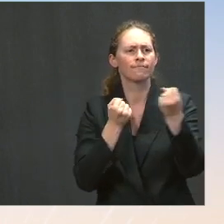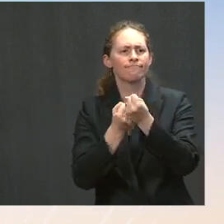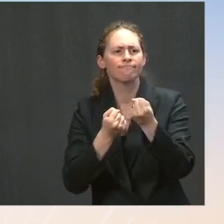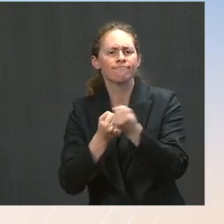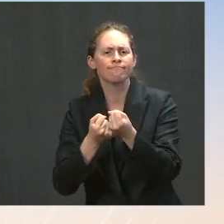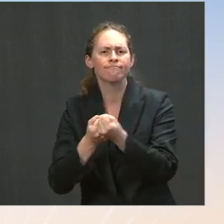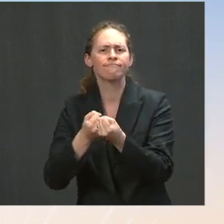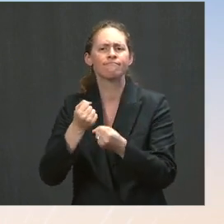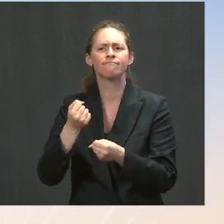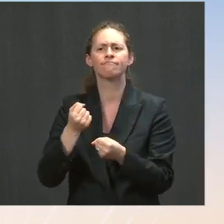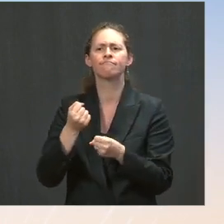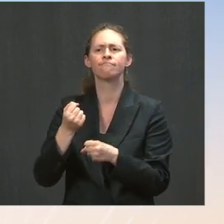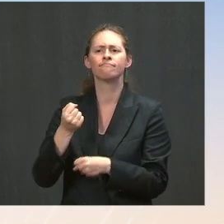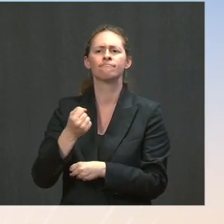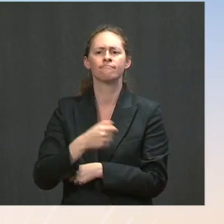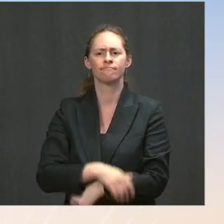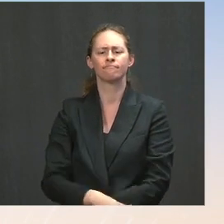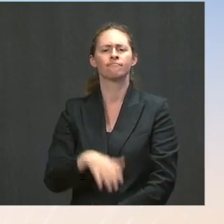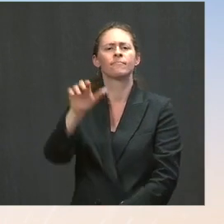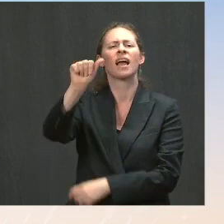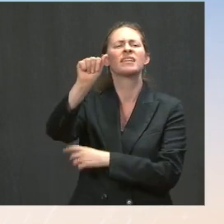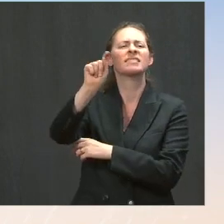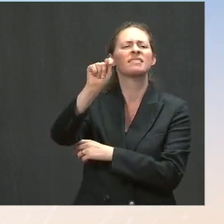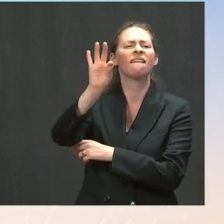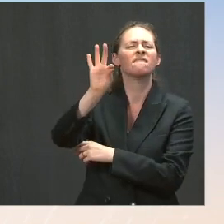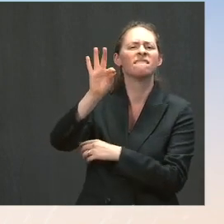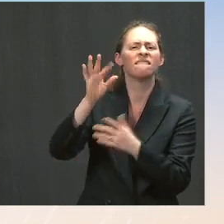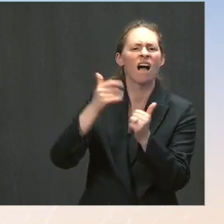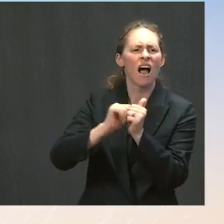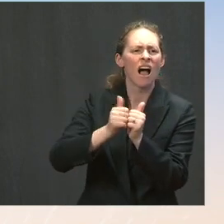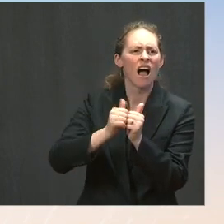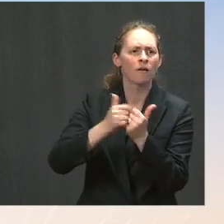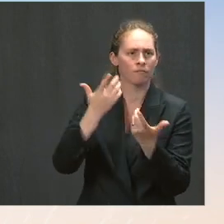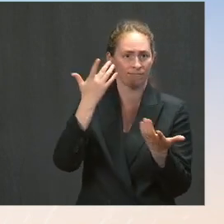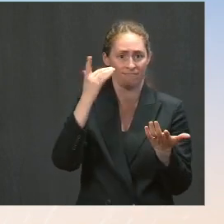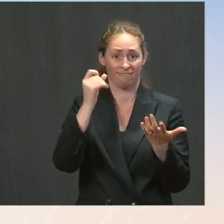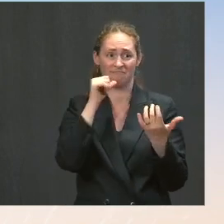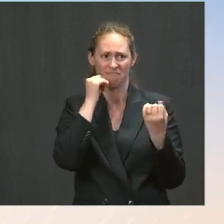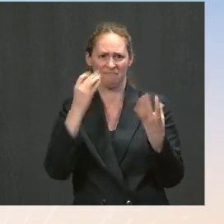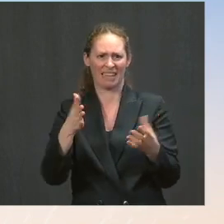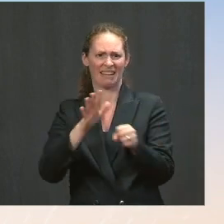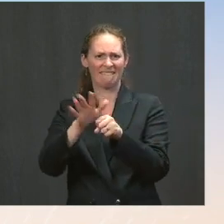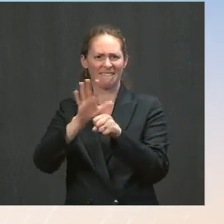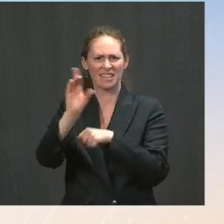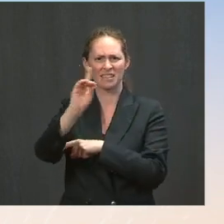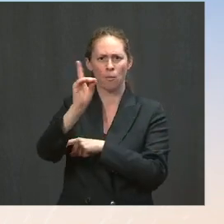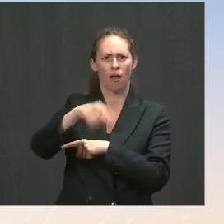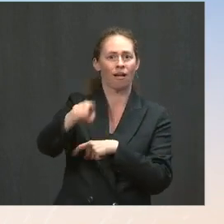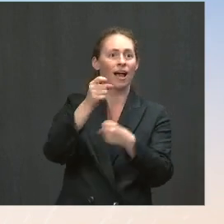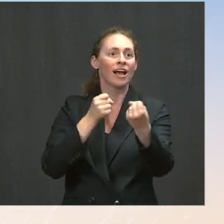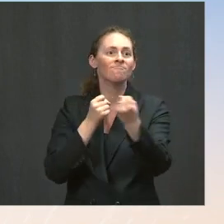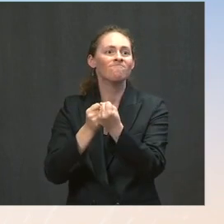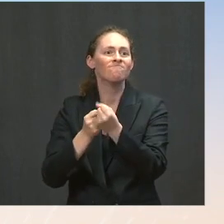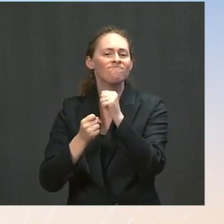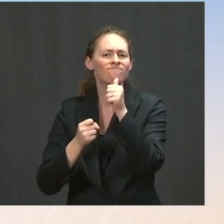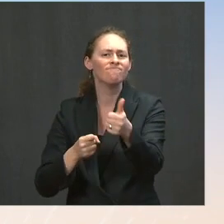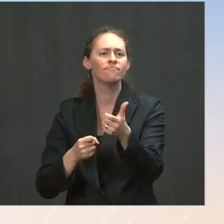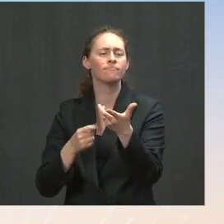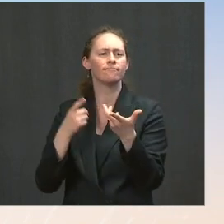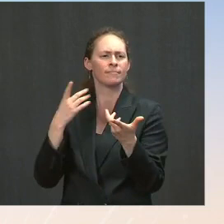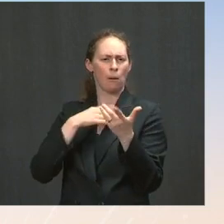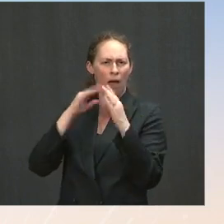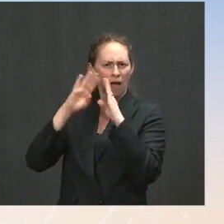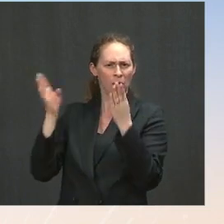Senator Tester also signaled this morning that the nomination could even be pulled. So does is the White House still pushing through on